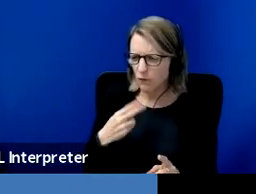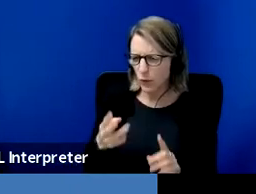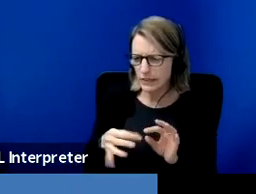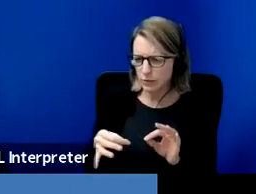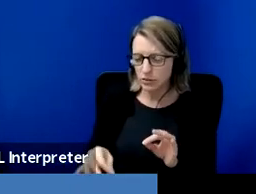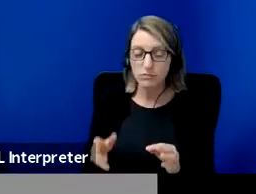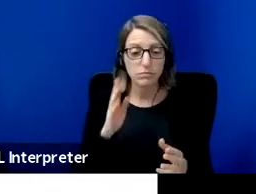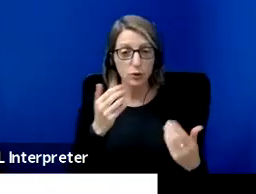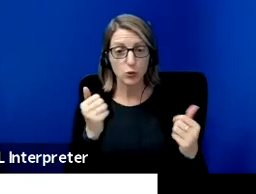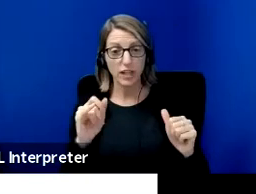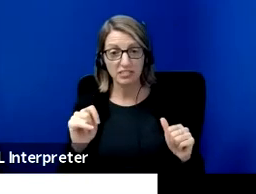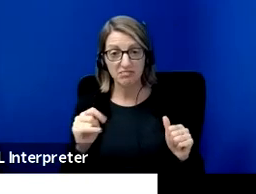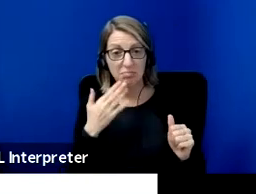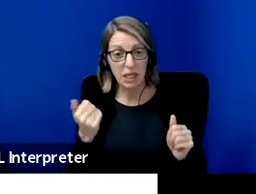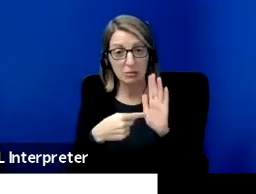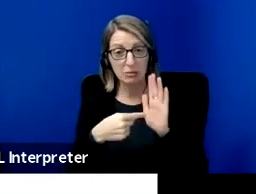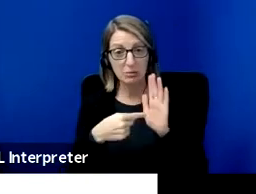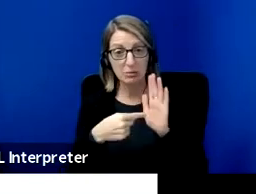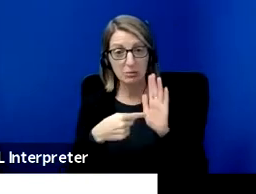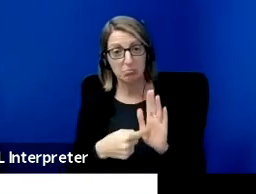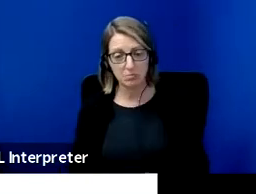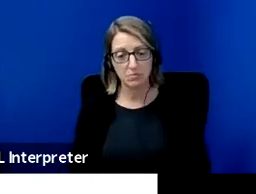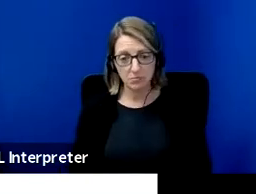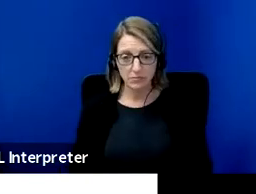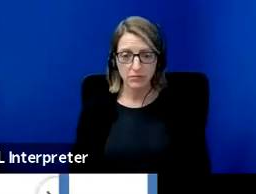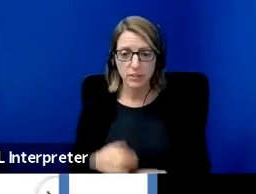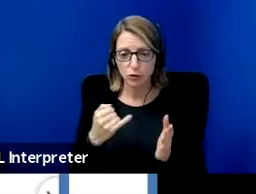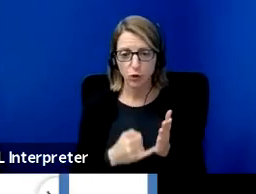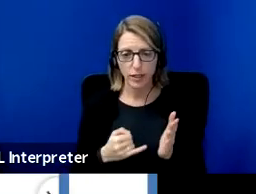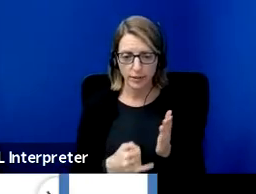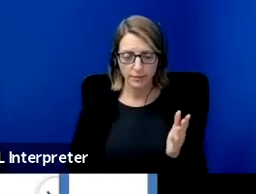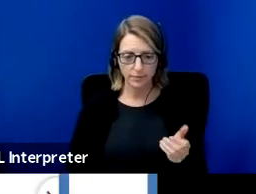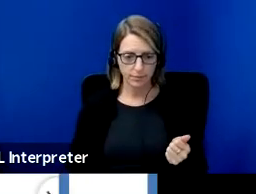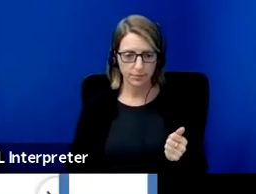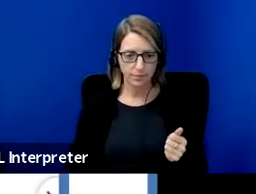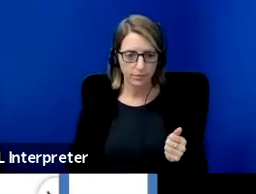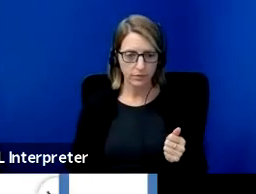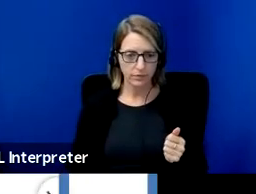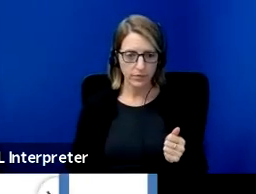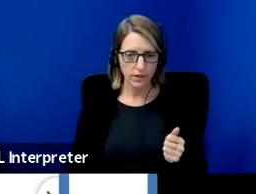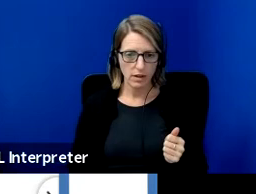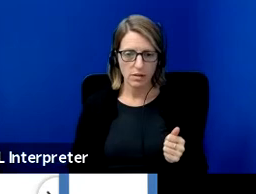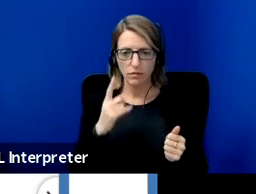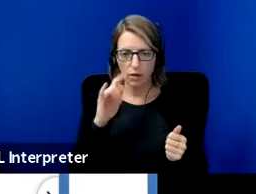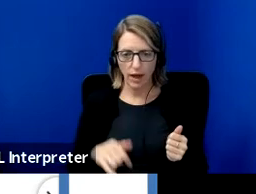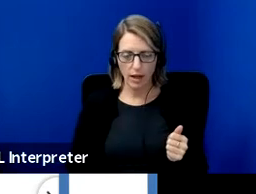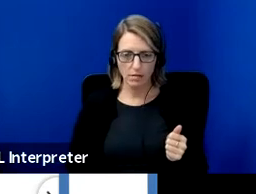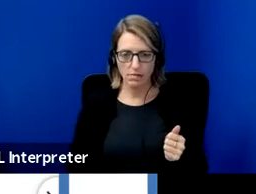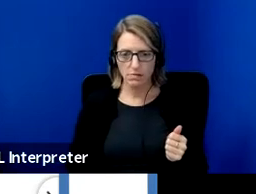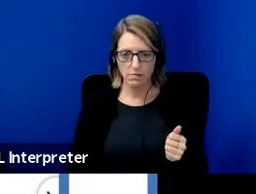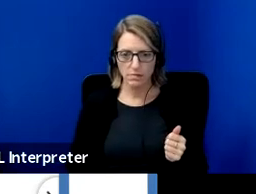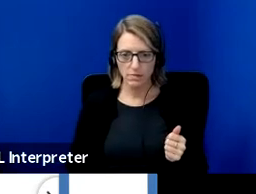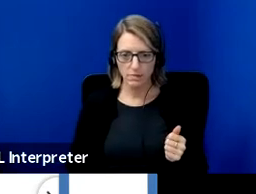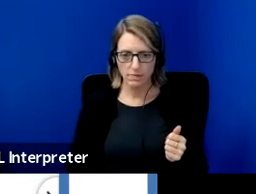it. That's even better. So I'm gonna actually go to drawing. So for this,